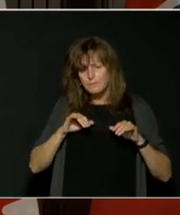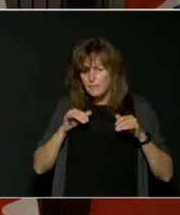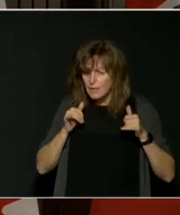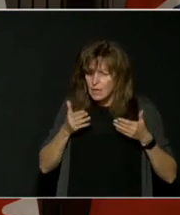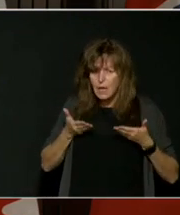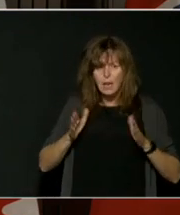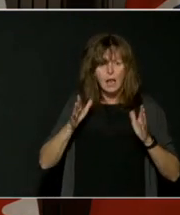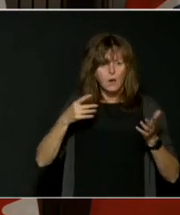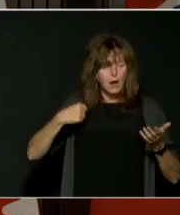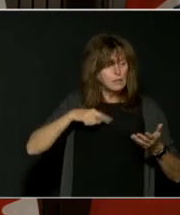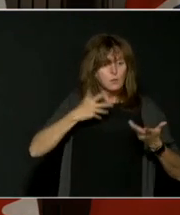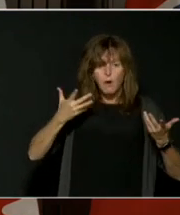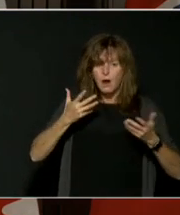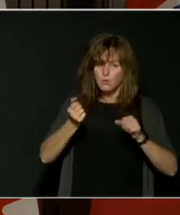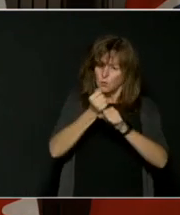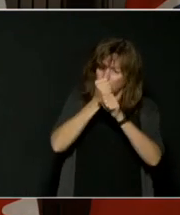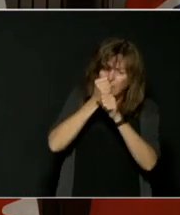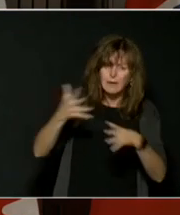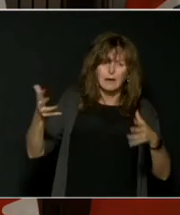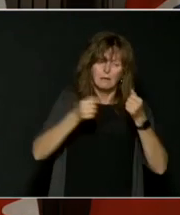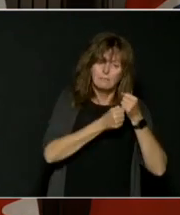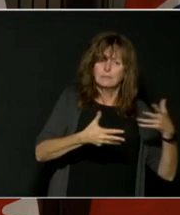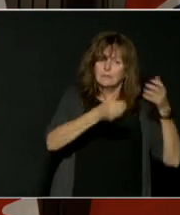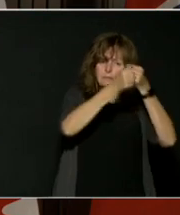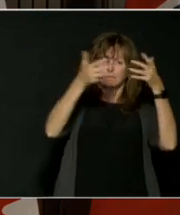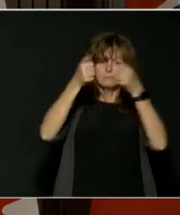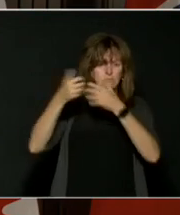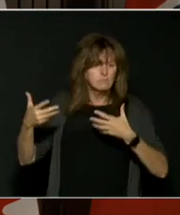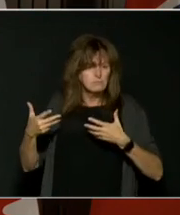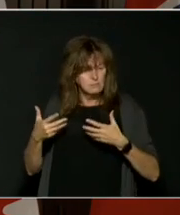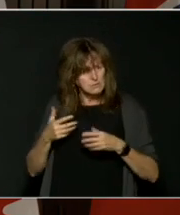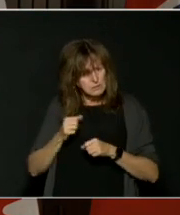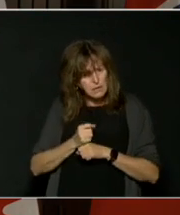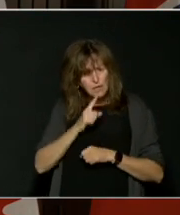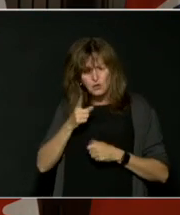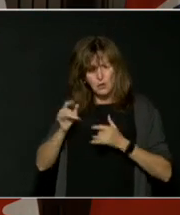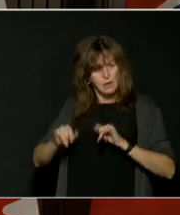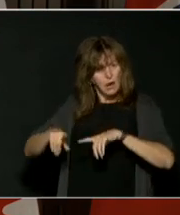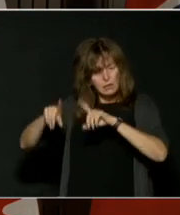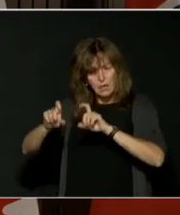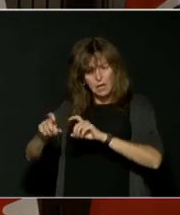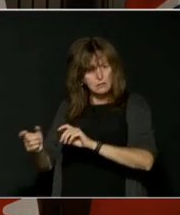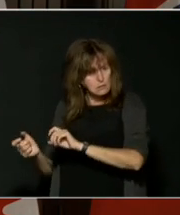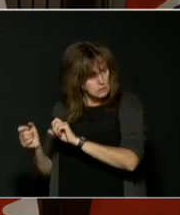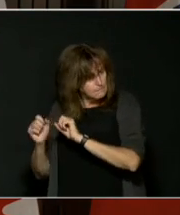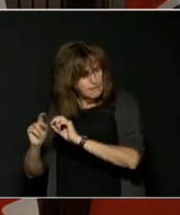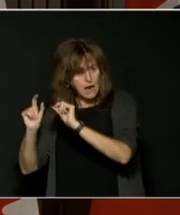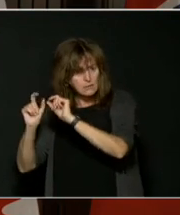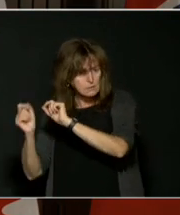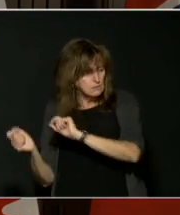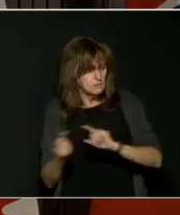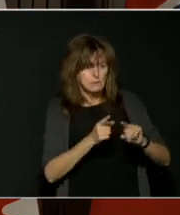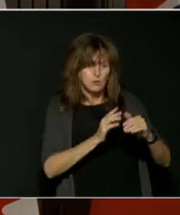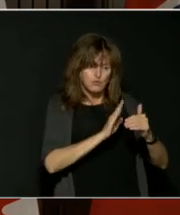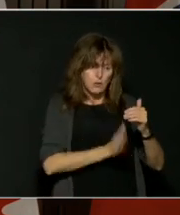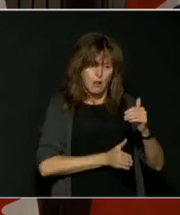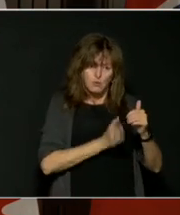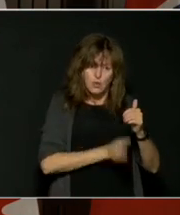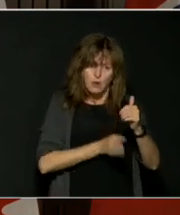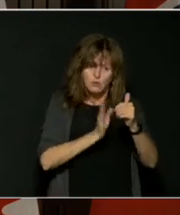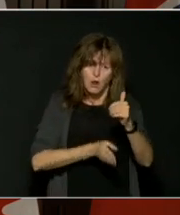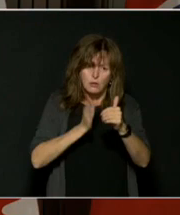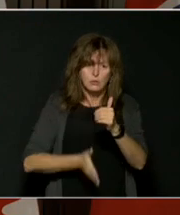be as responsive and really meet the needs of turnaround time that we need for these scenarios, like individuals who are in